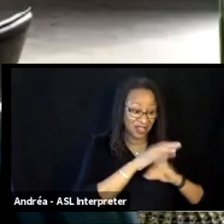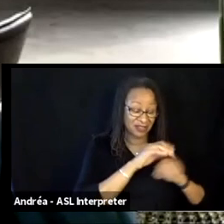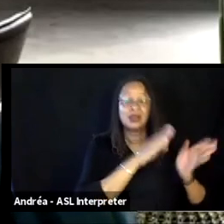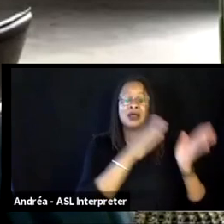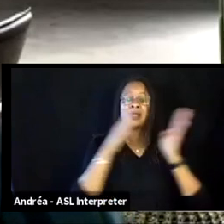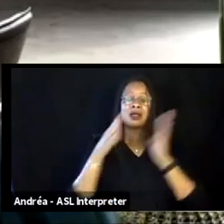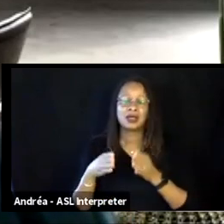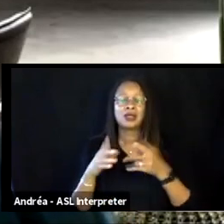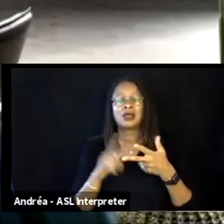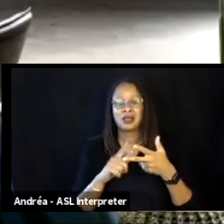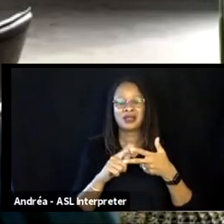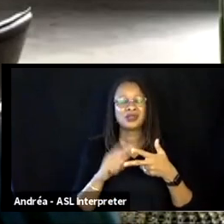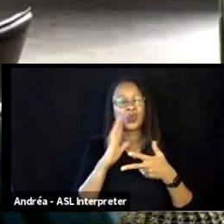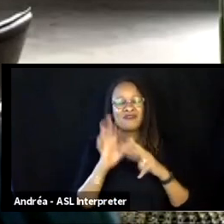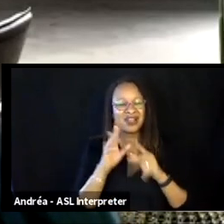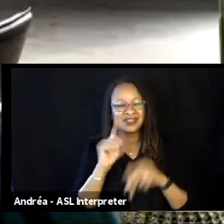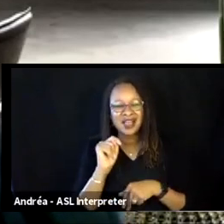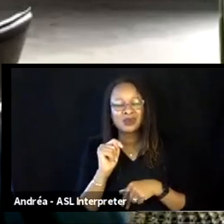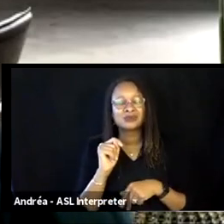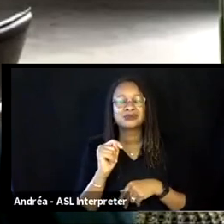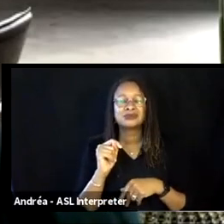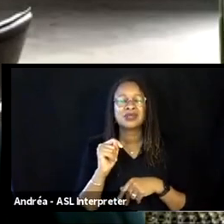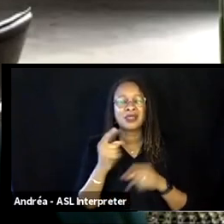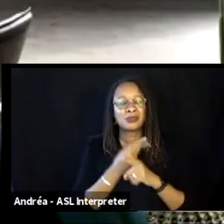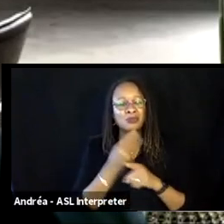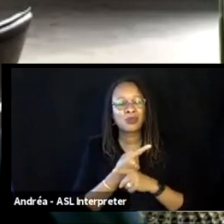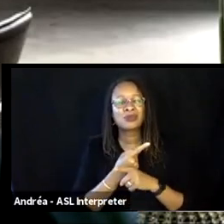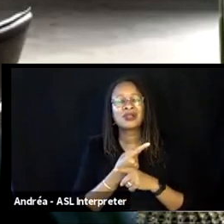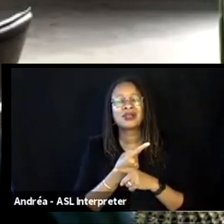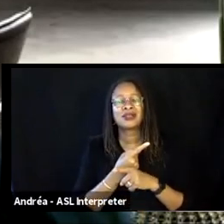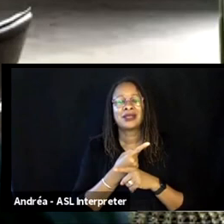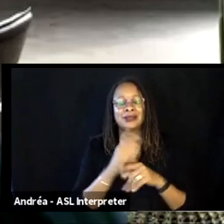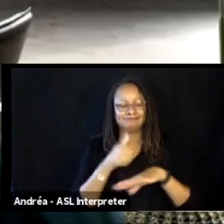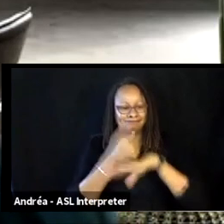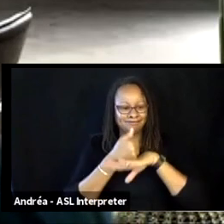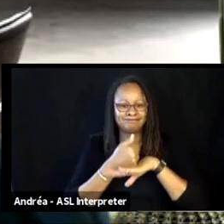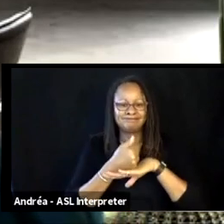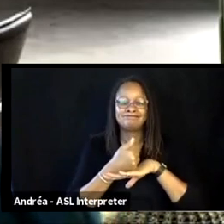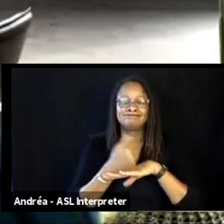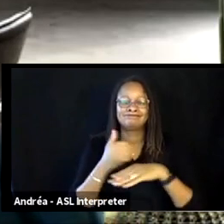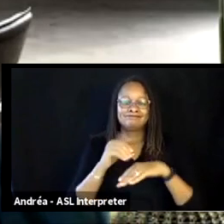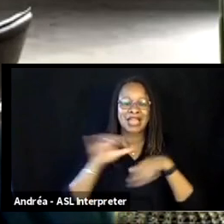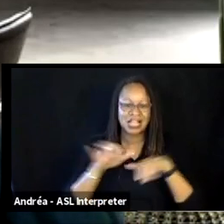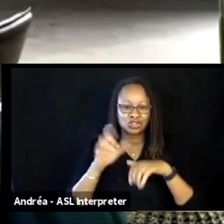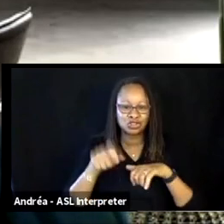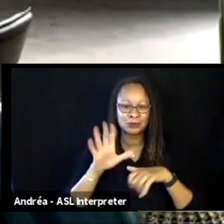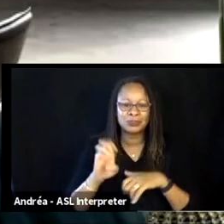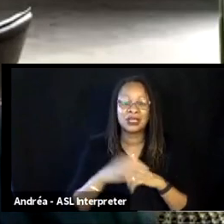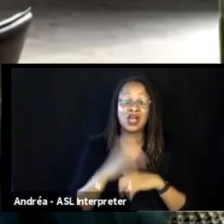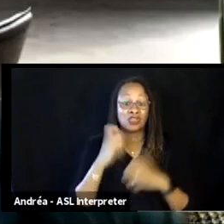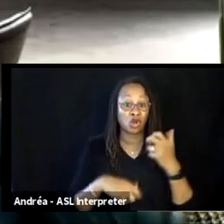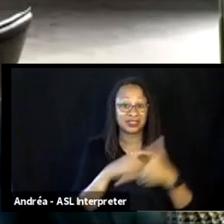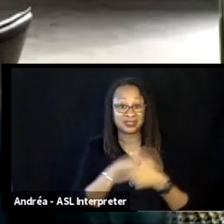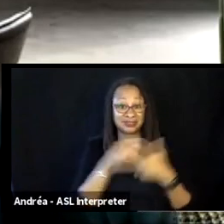what the priority issues, you will find out what the appropriate implementation action should be. The hardest piece by far,